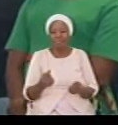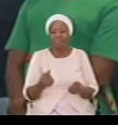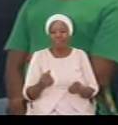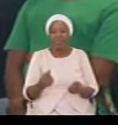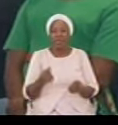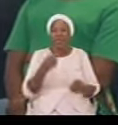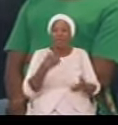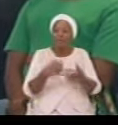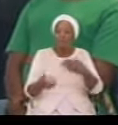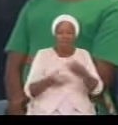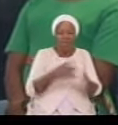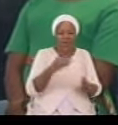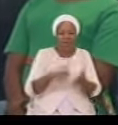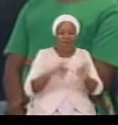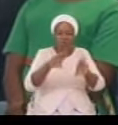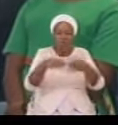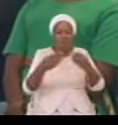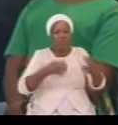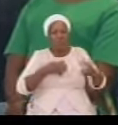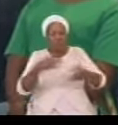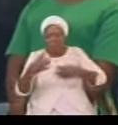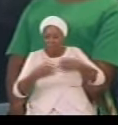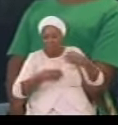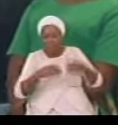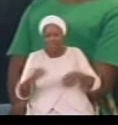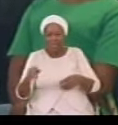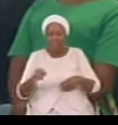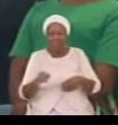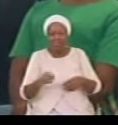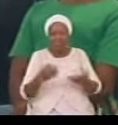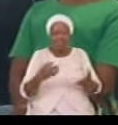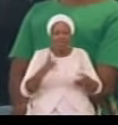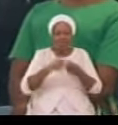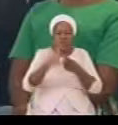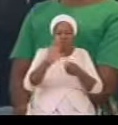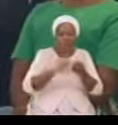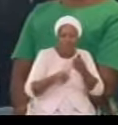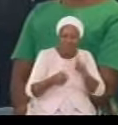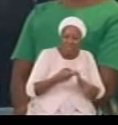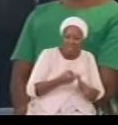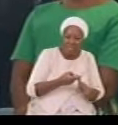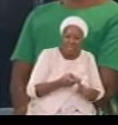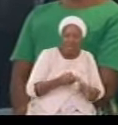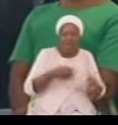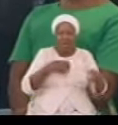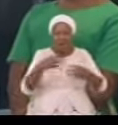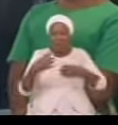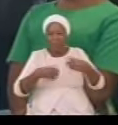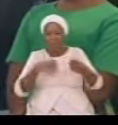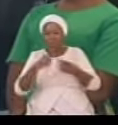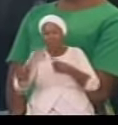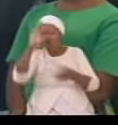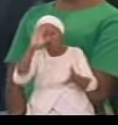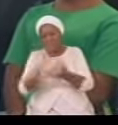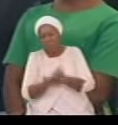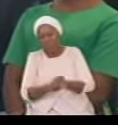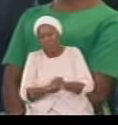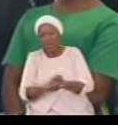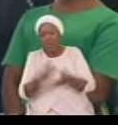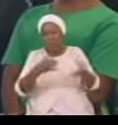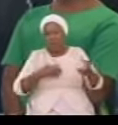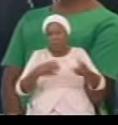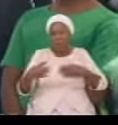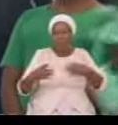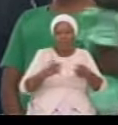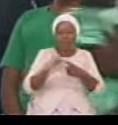Whatever you give complaining to your friend, complaining to your husband, complaining